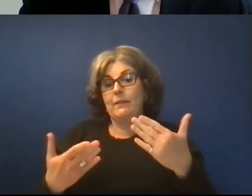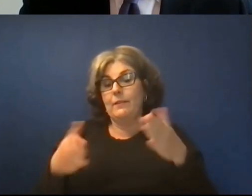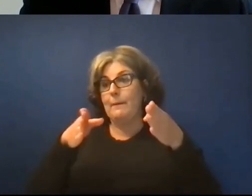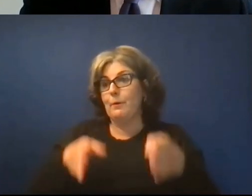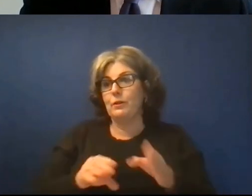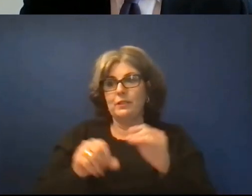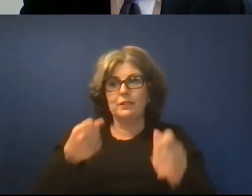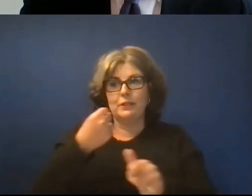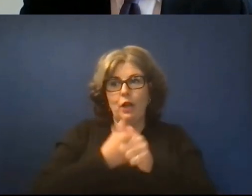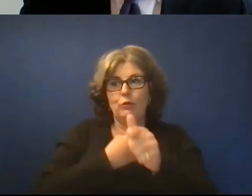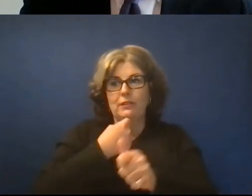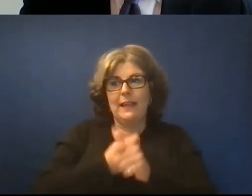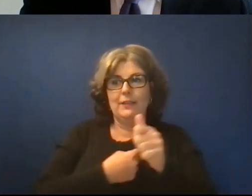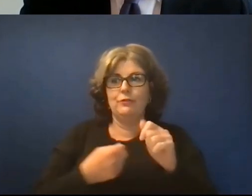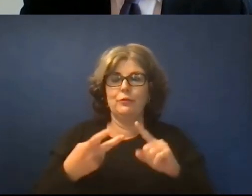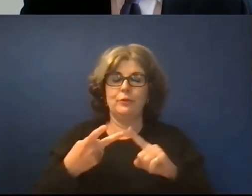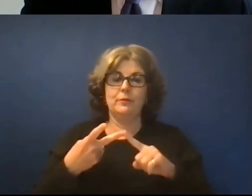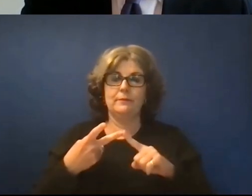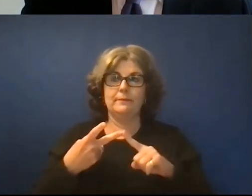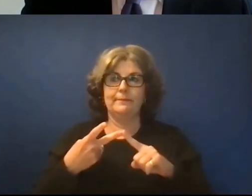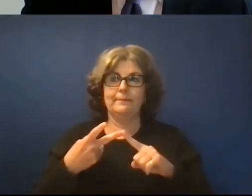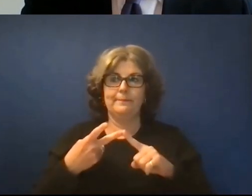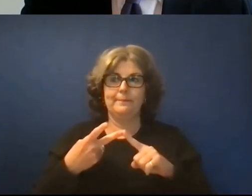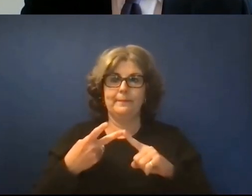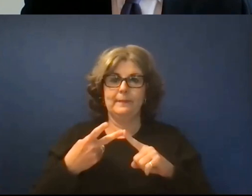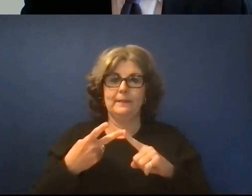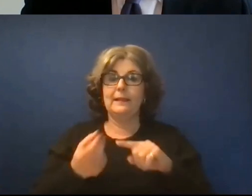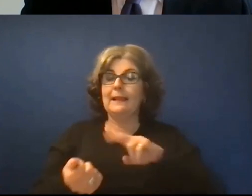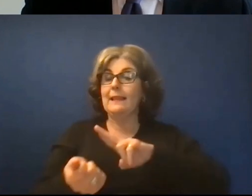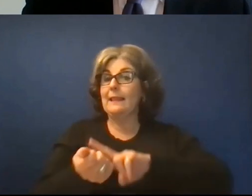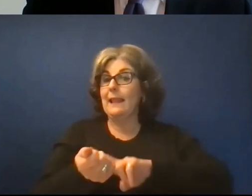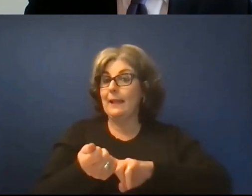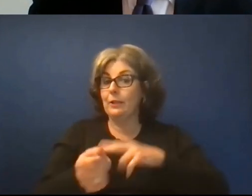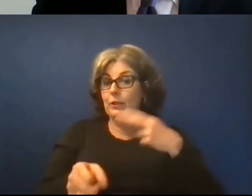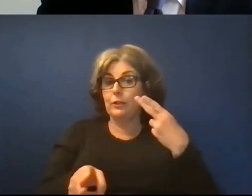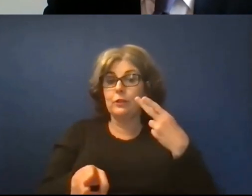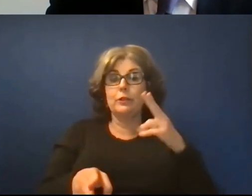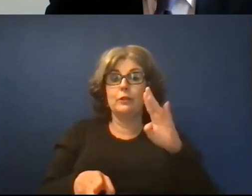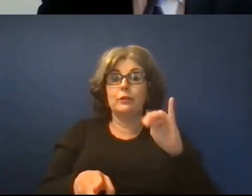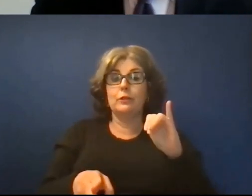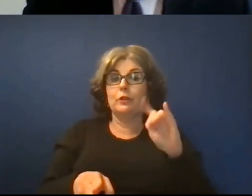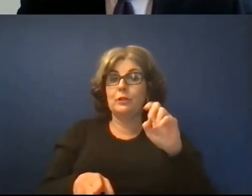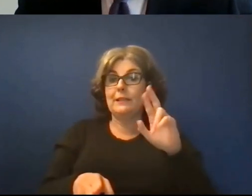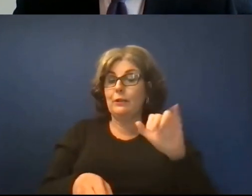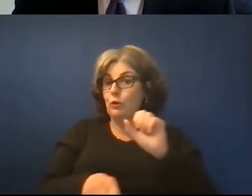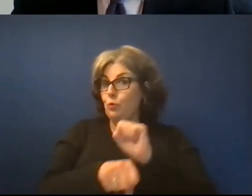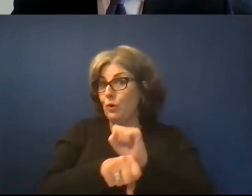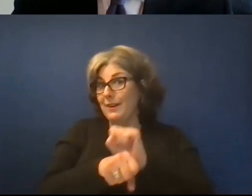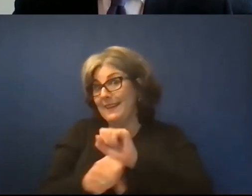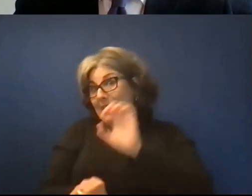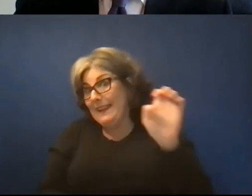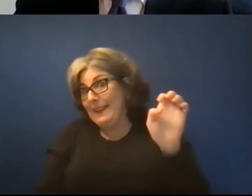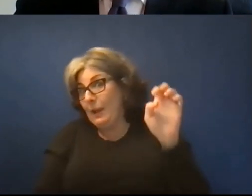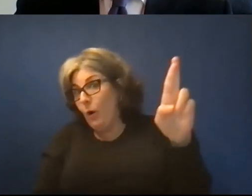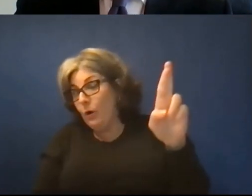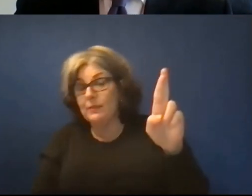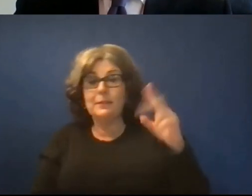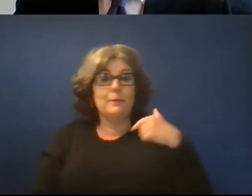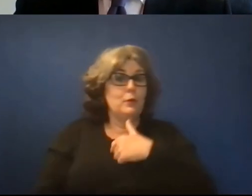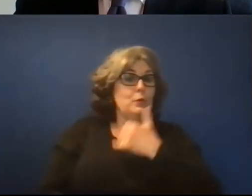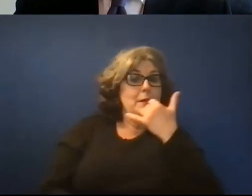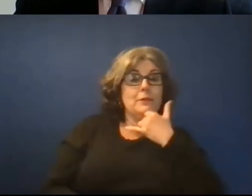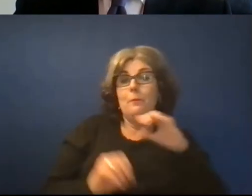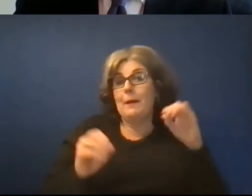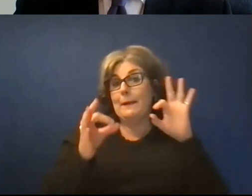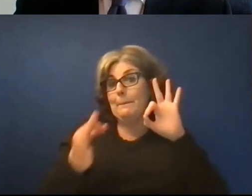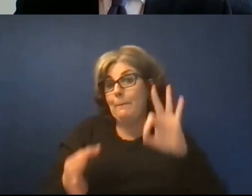danger versus someone like Nurse Hillary working in the ER. So again, sometimes we make mistakes, nobody's perfect,